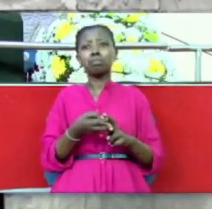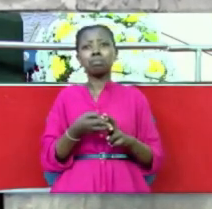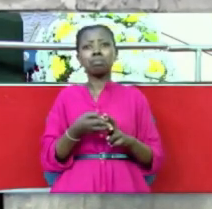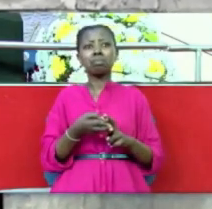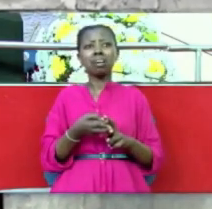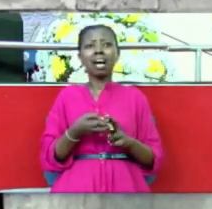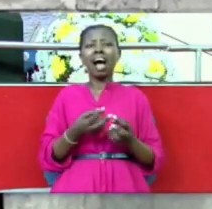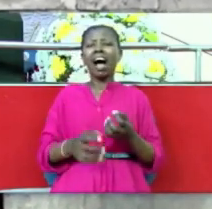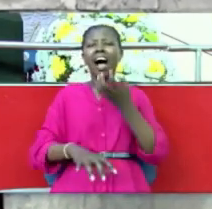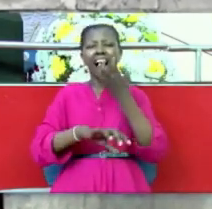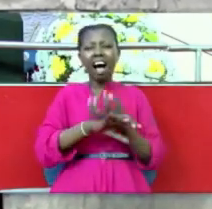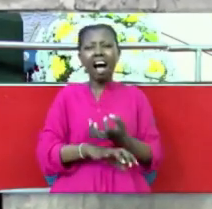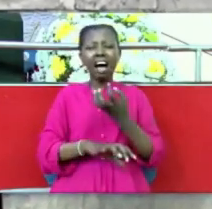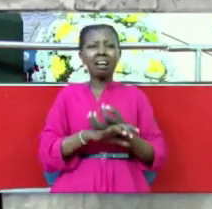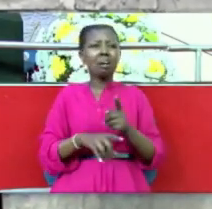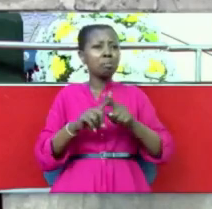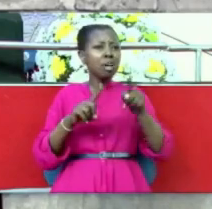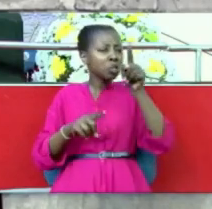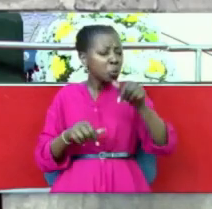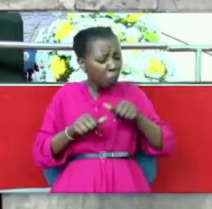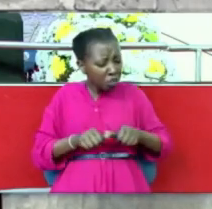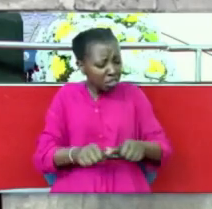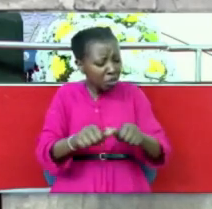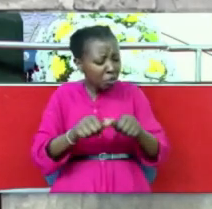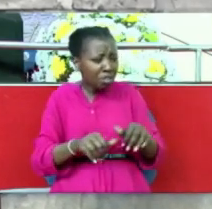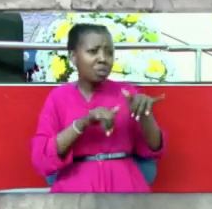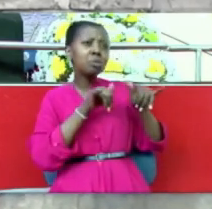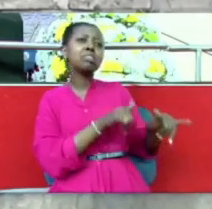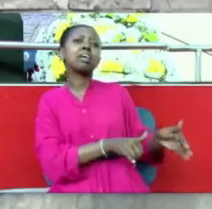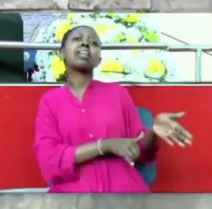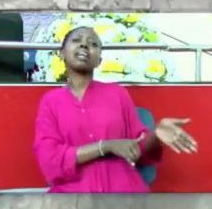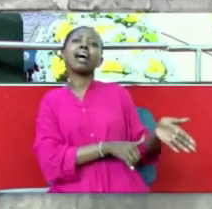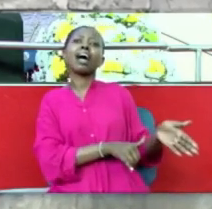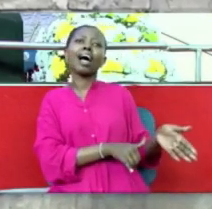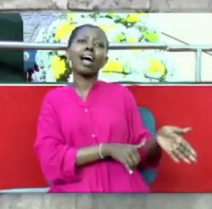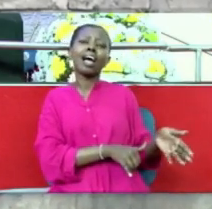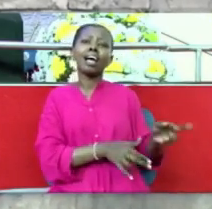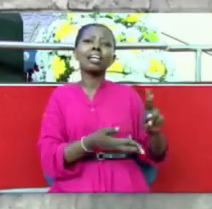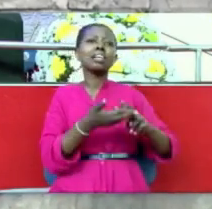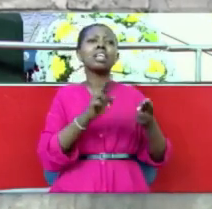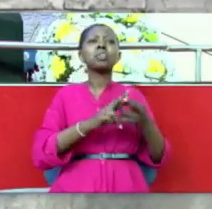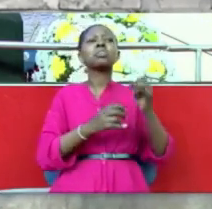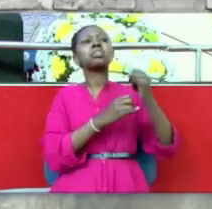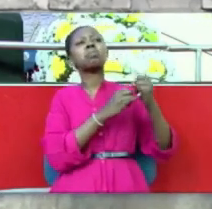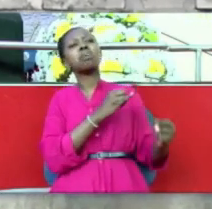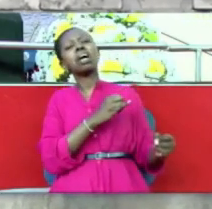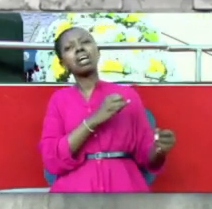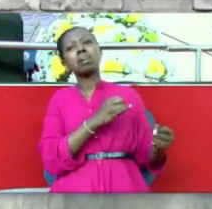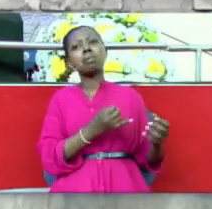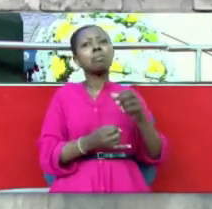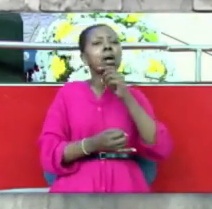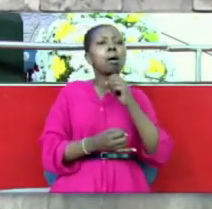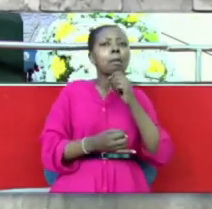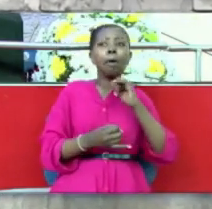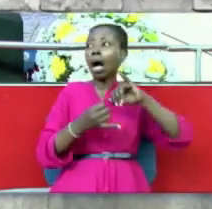Kiliumana na bado umeshikilia. Na kiliumana. Mzee